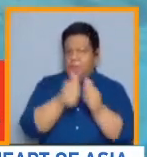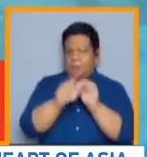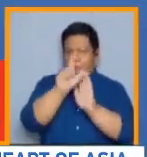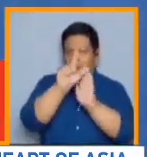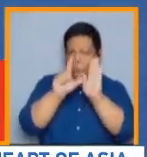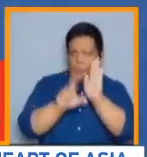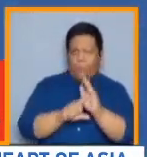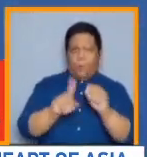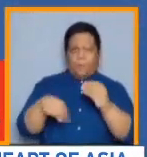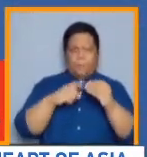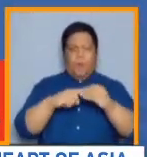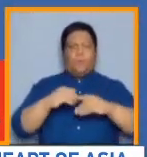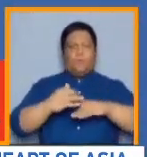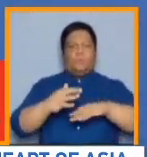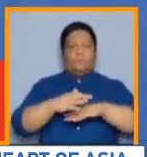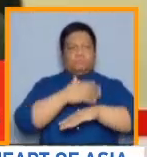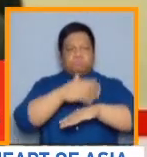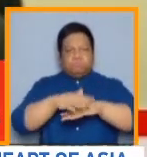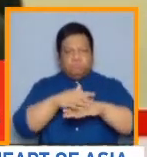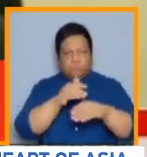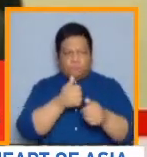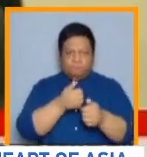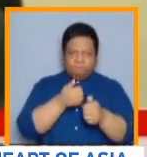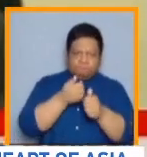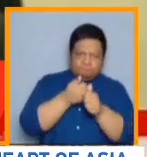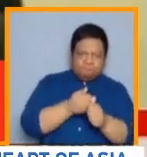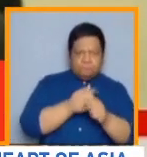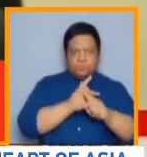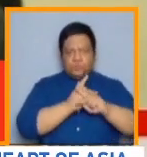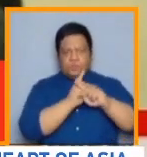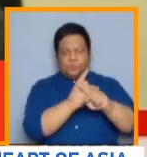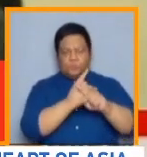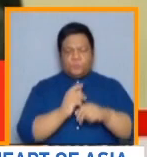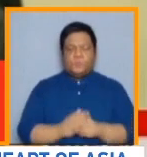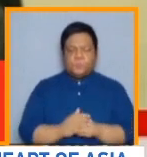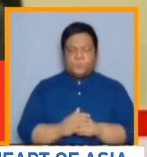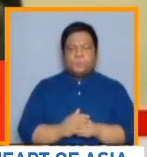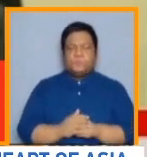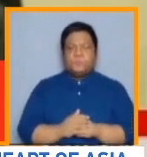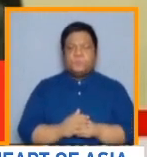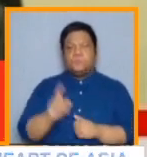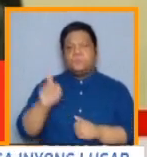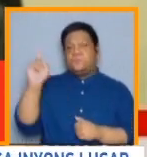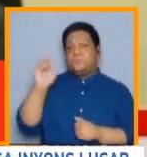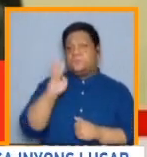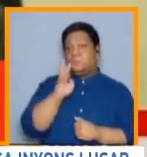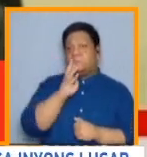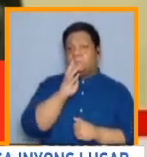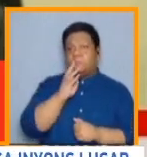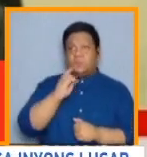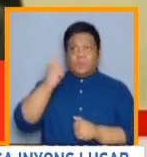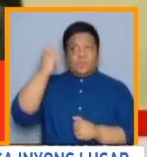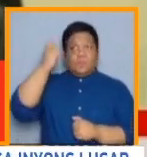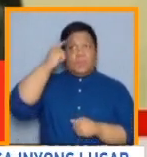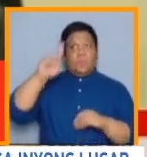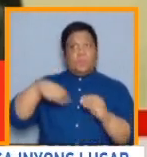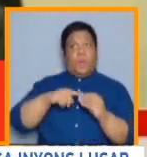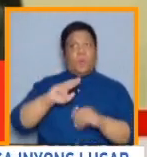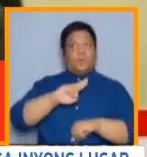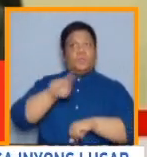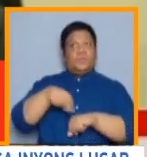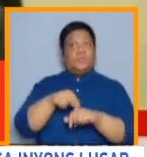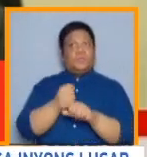ni Soto. More often than not, when we only think of national security, when we hear of China's encroachment into